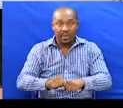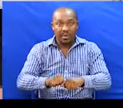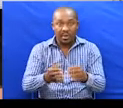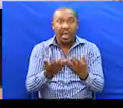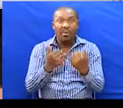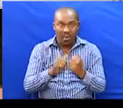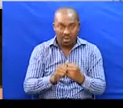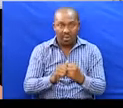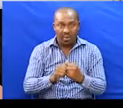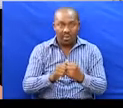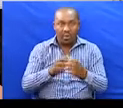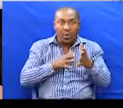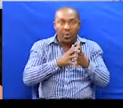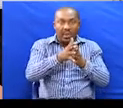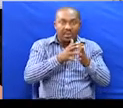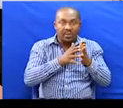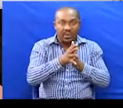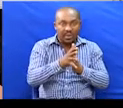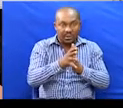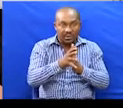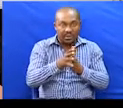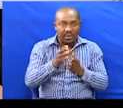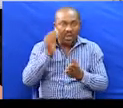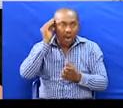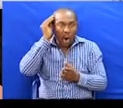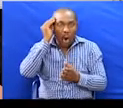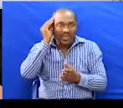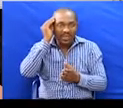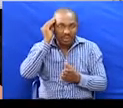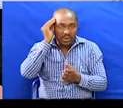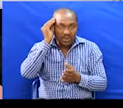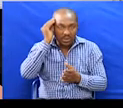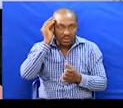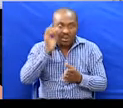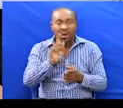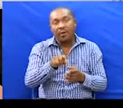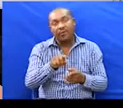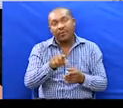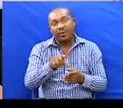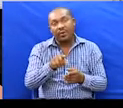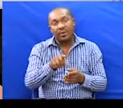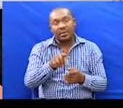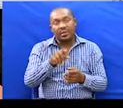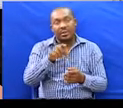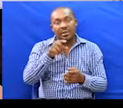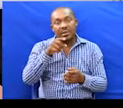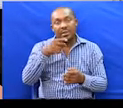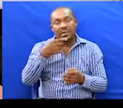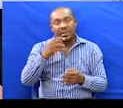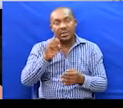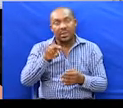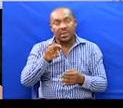explain the concept of genetics. So you should be able to explain